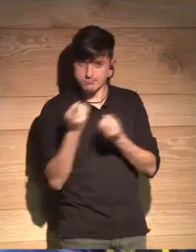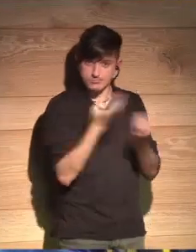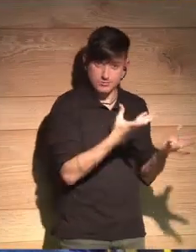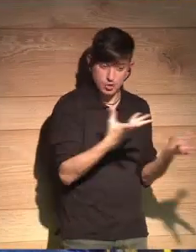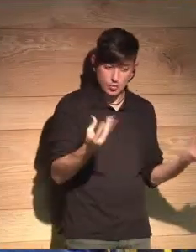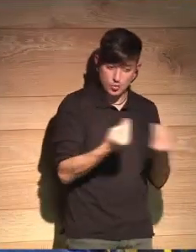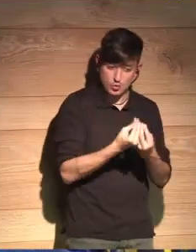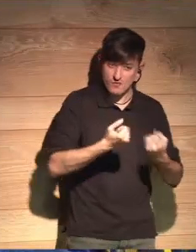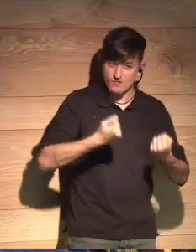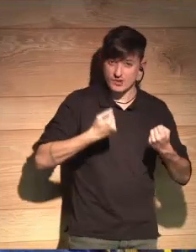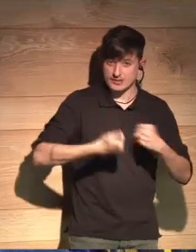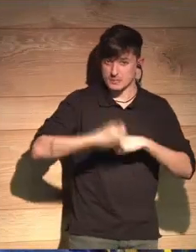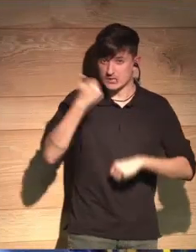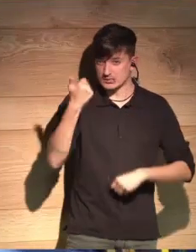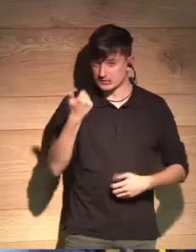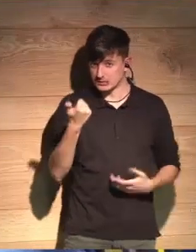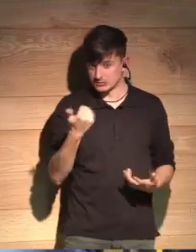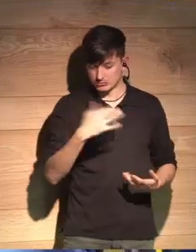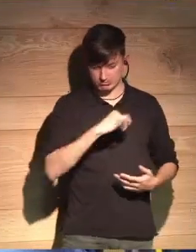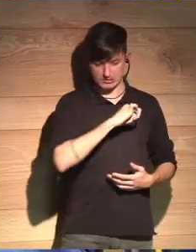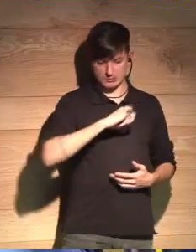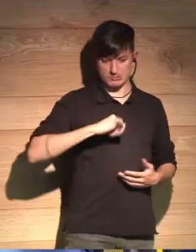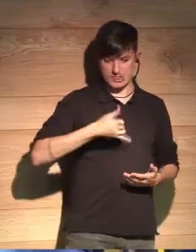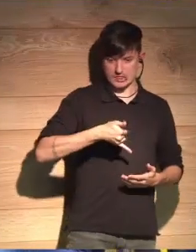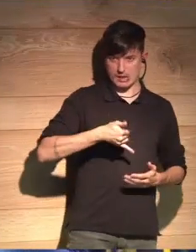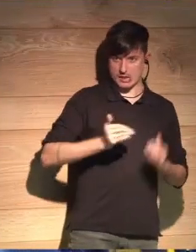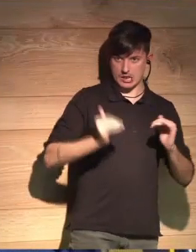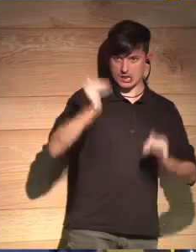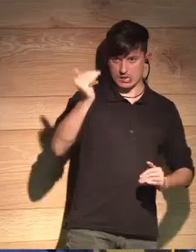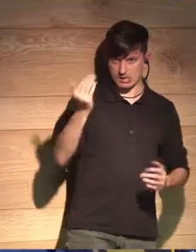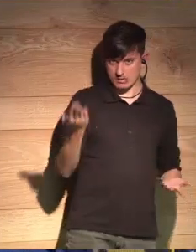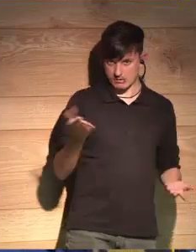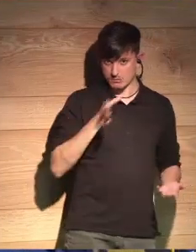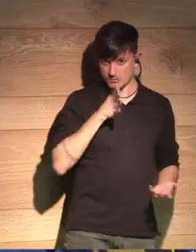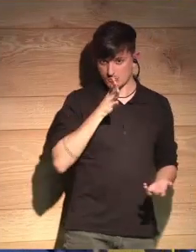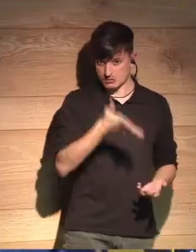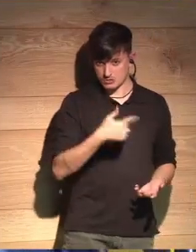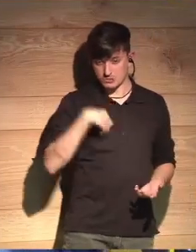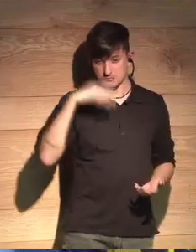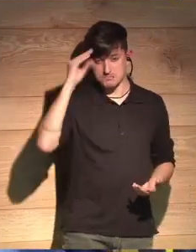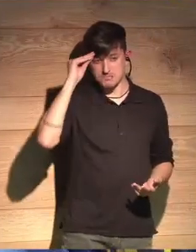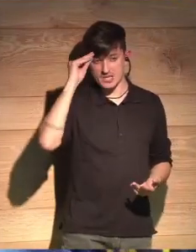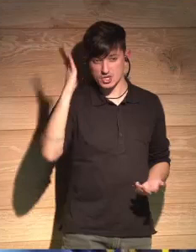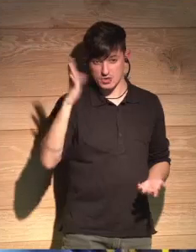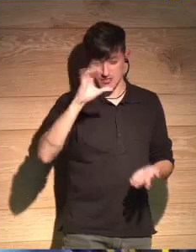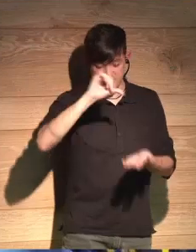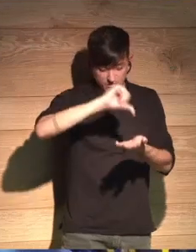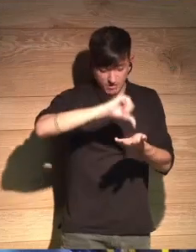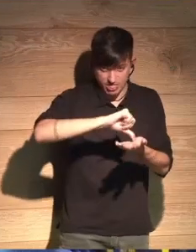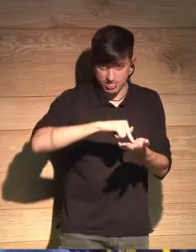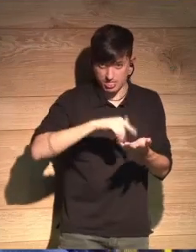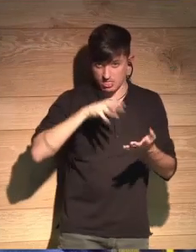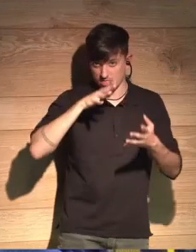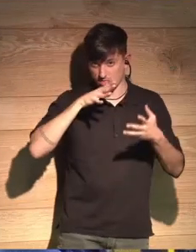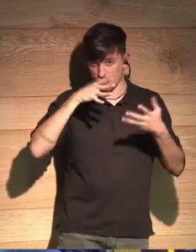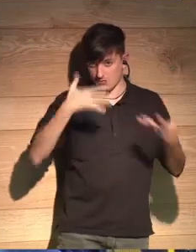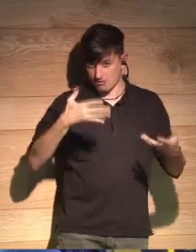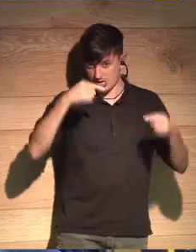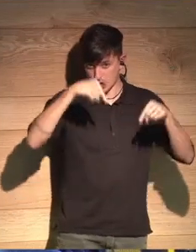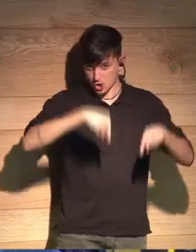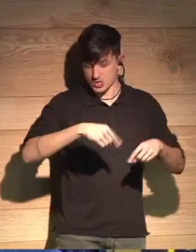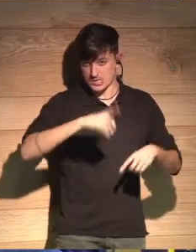one another to one another, and much better, in a much better way than if we act individually. And this is